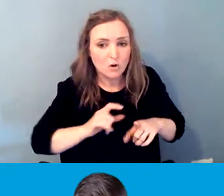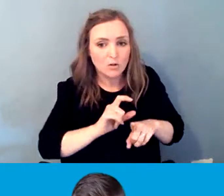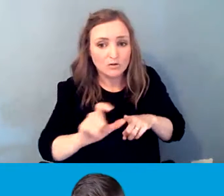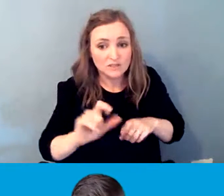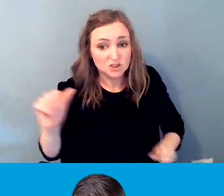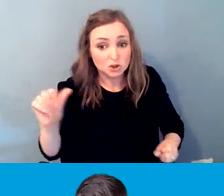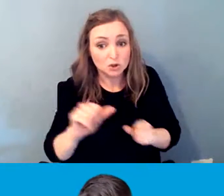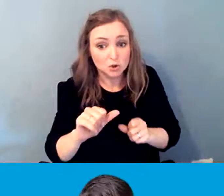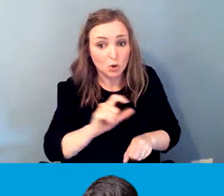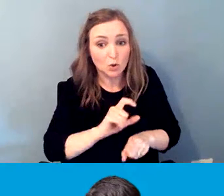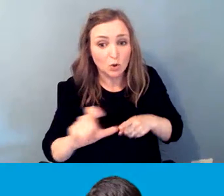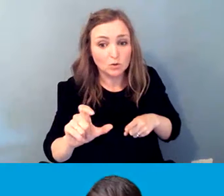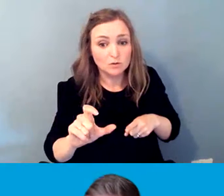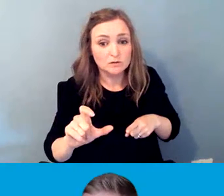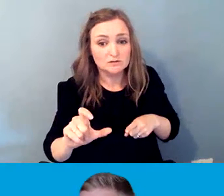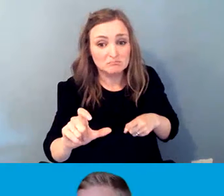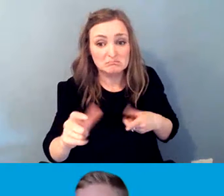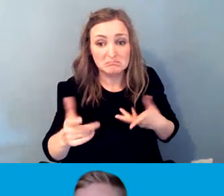course.